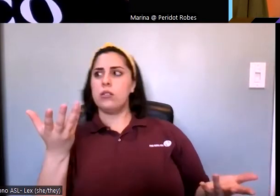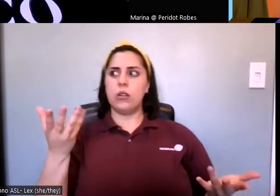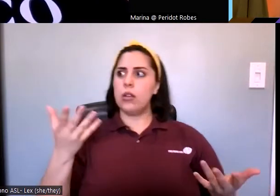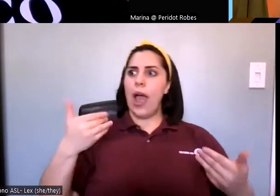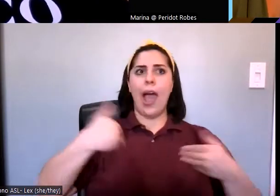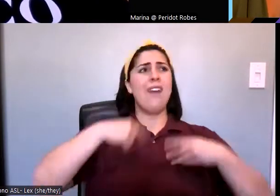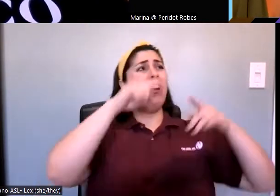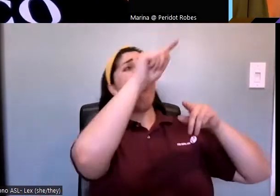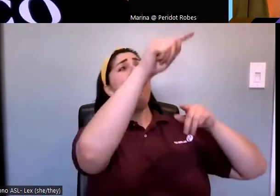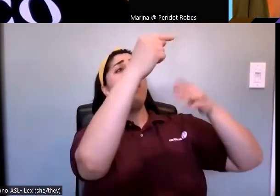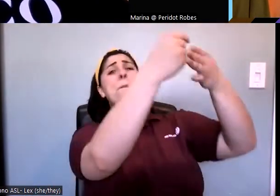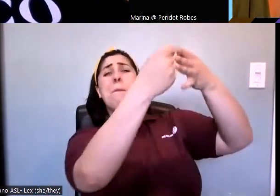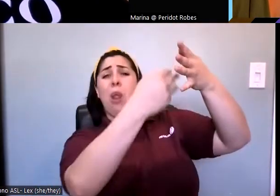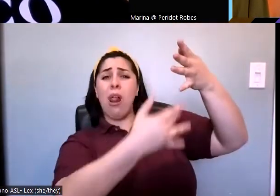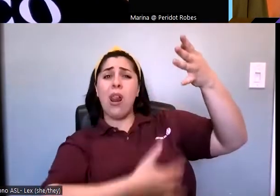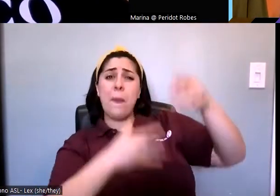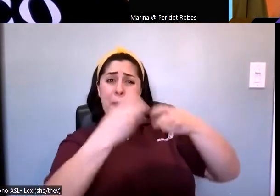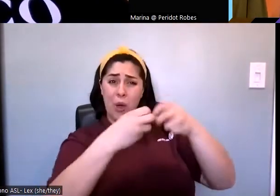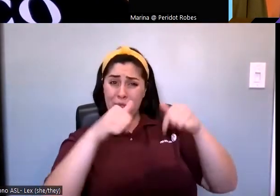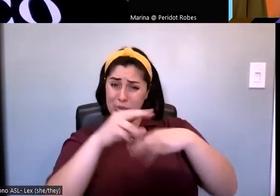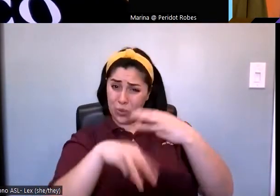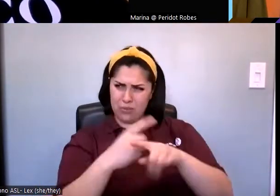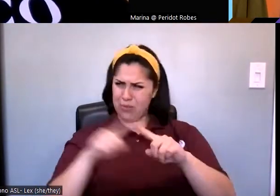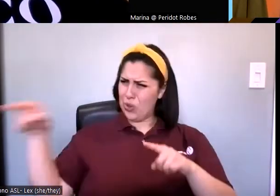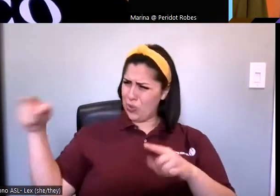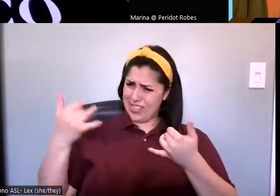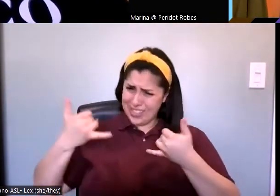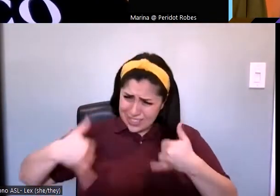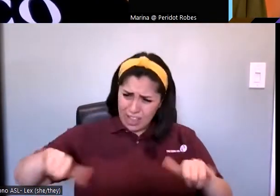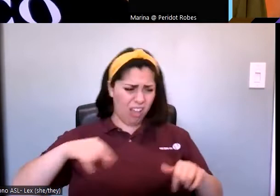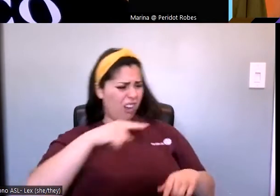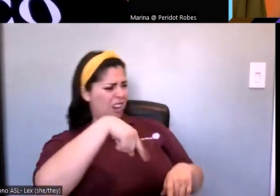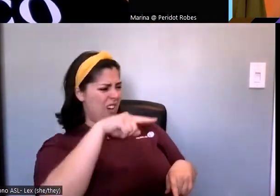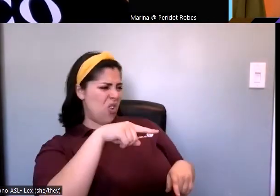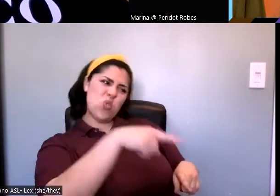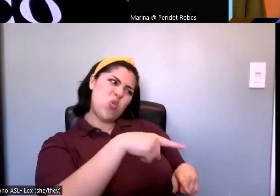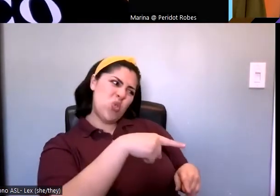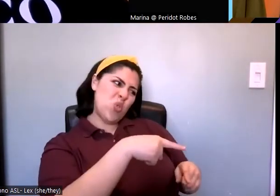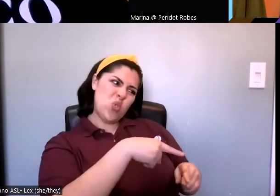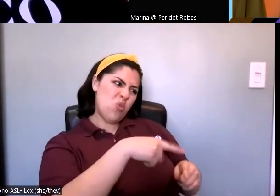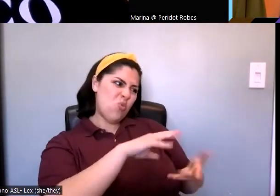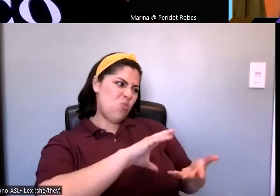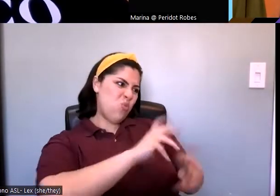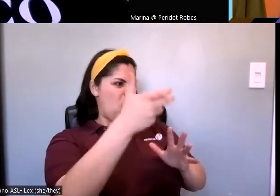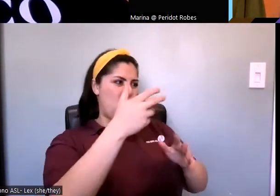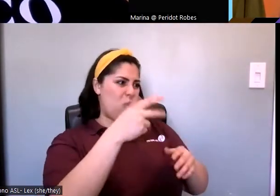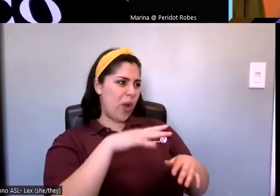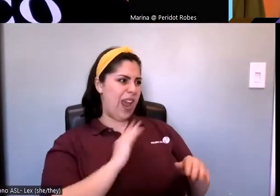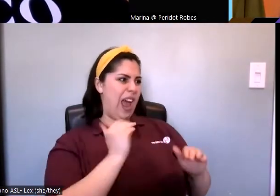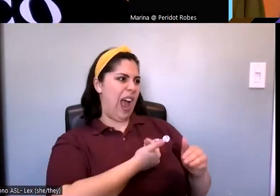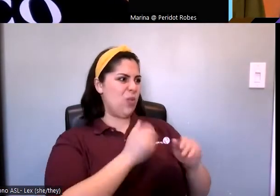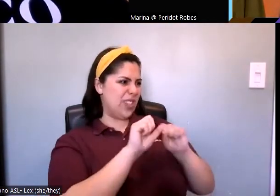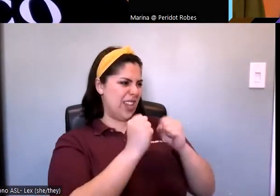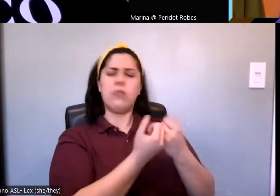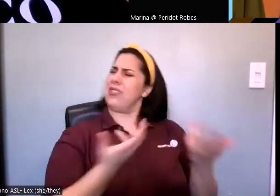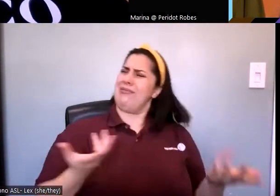and you're still on this shit about us being the decline of society. It's bananas to me.